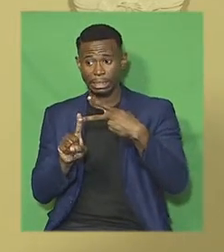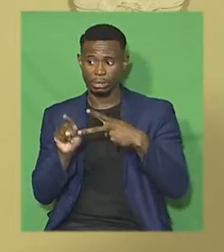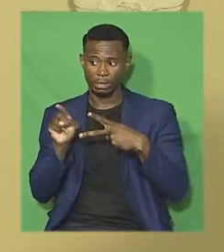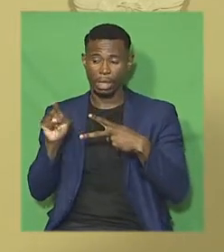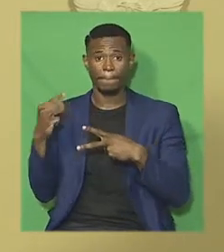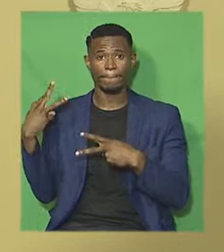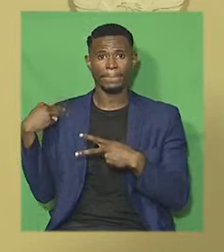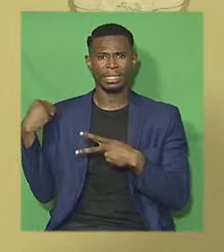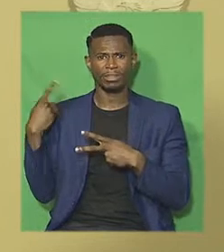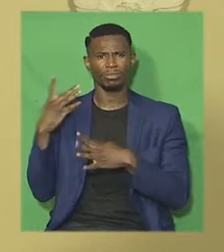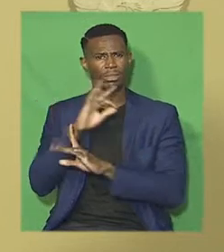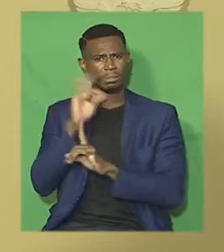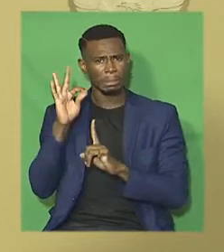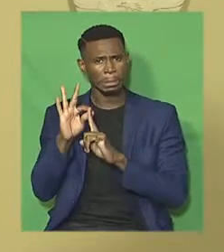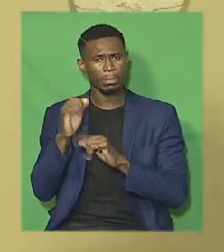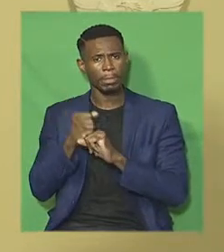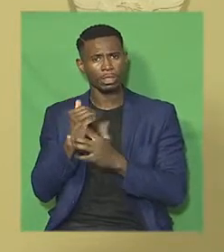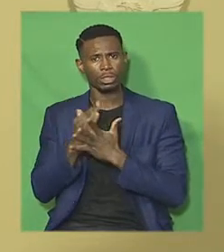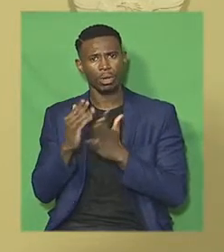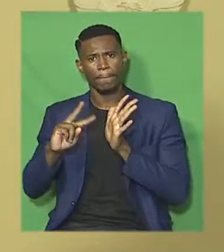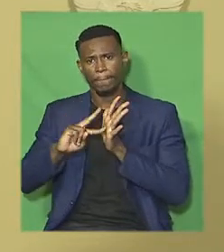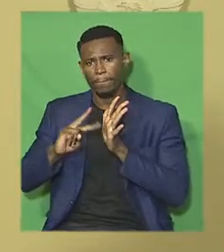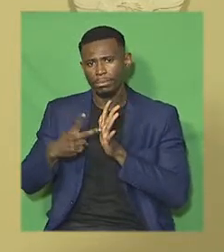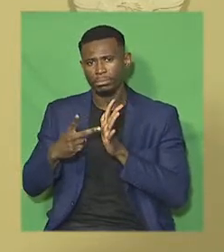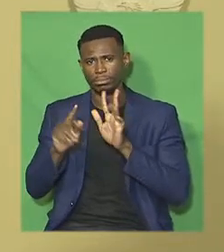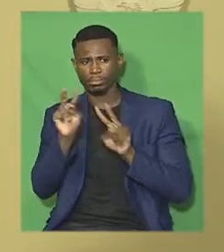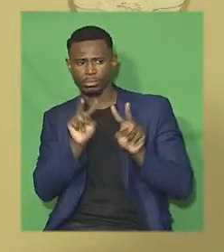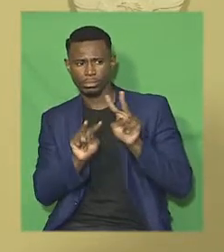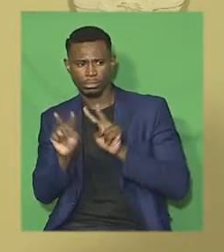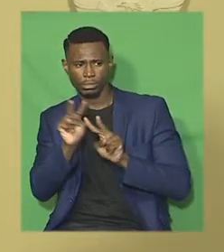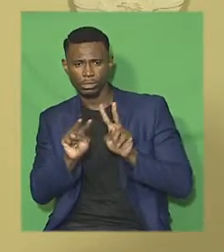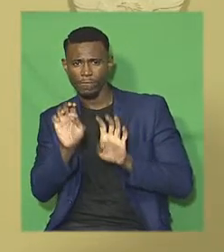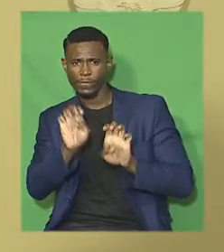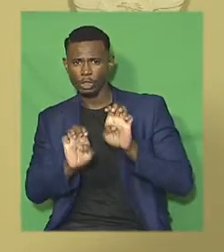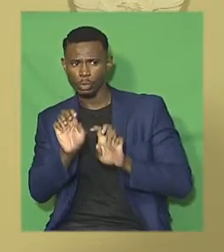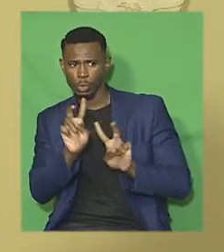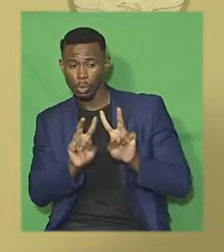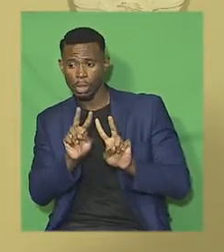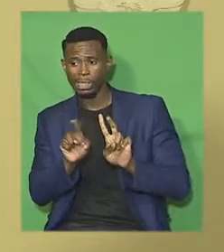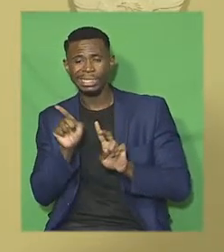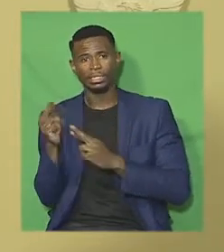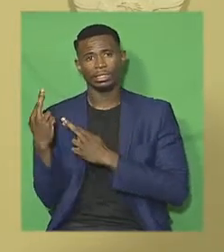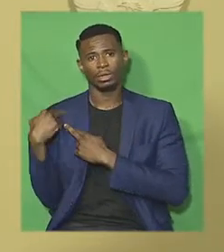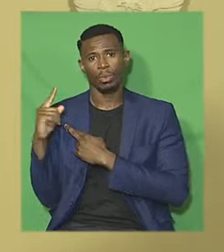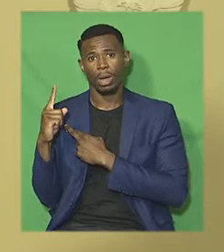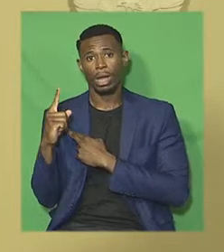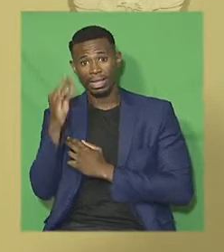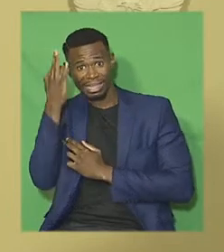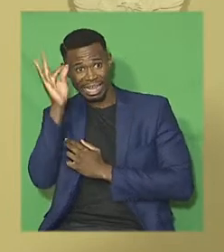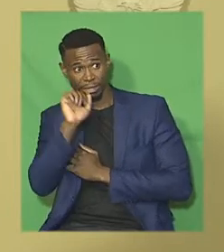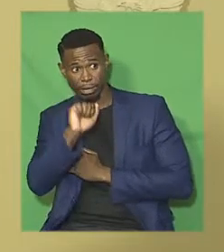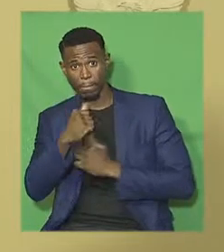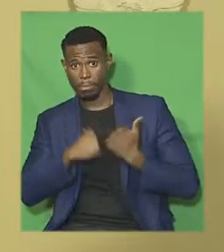and evaluation to focus greater attention on the performance of government.